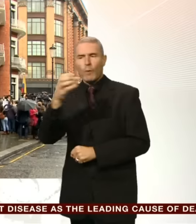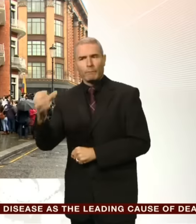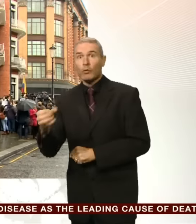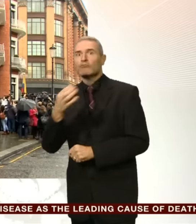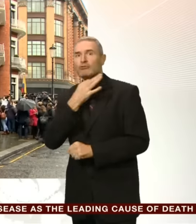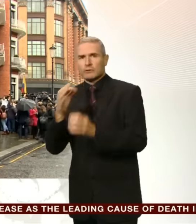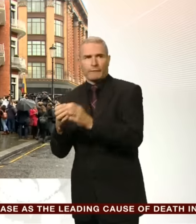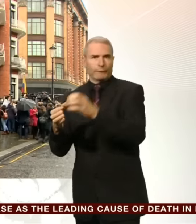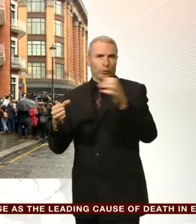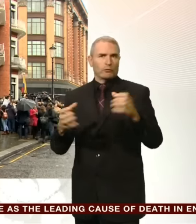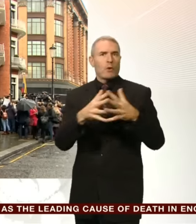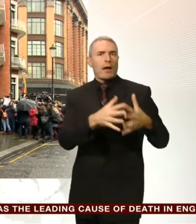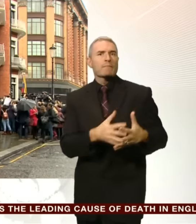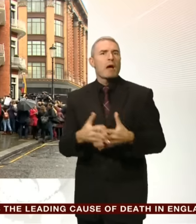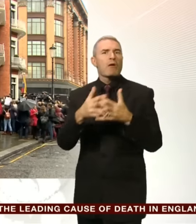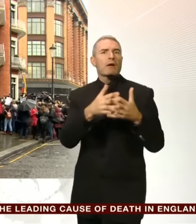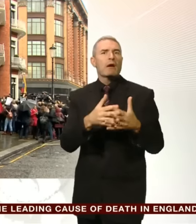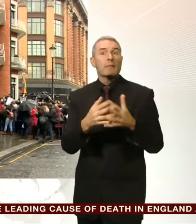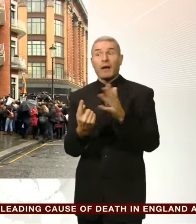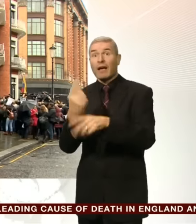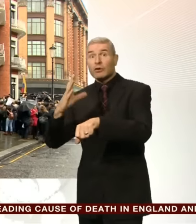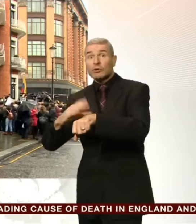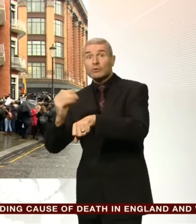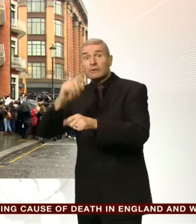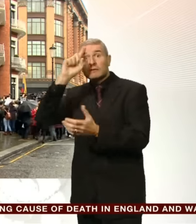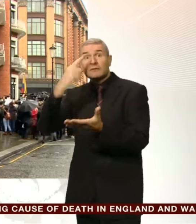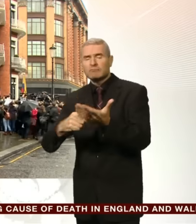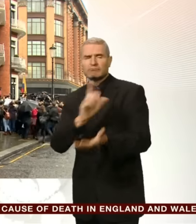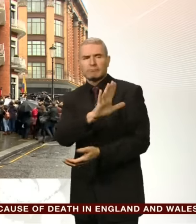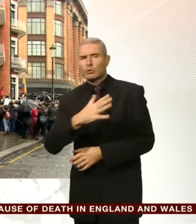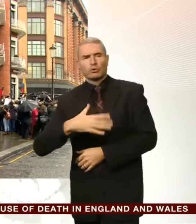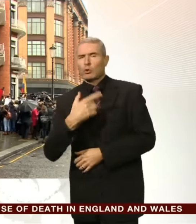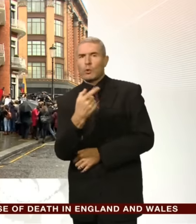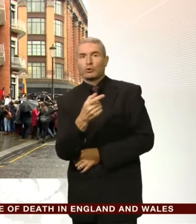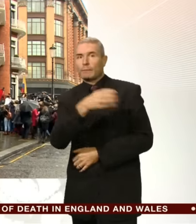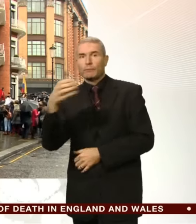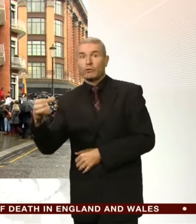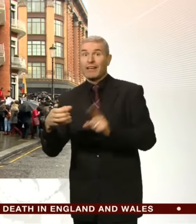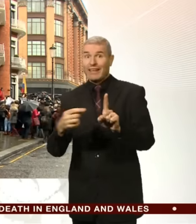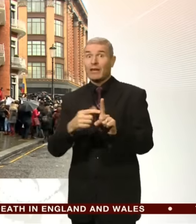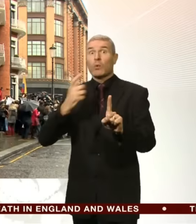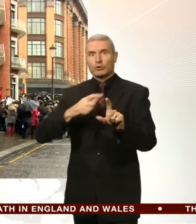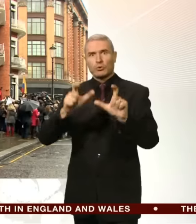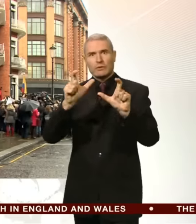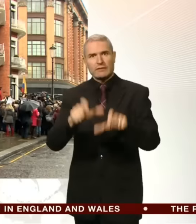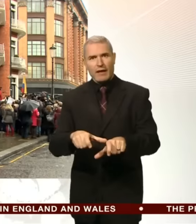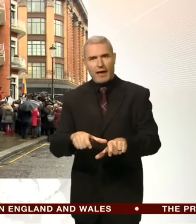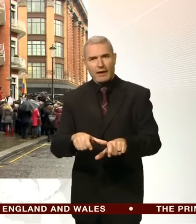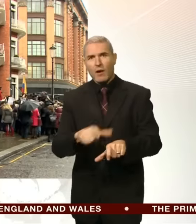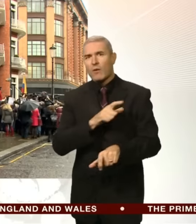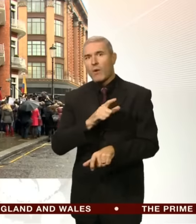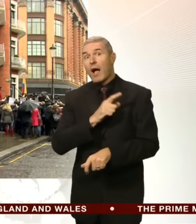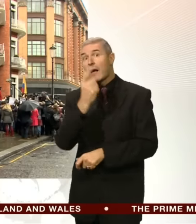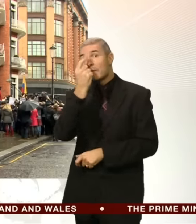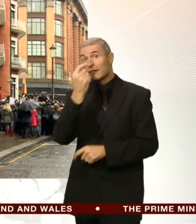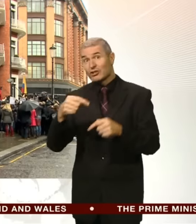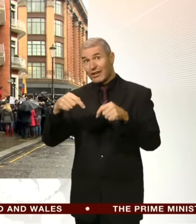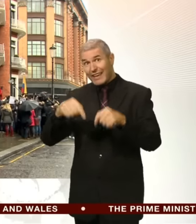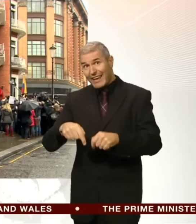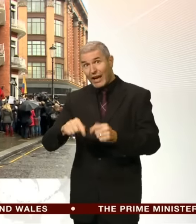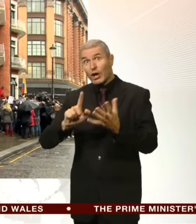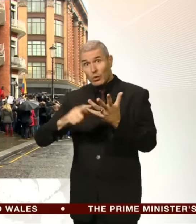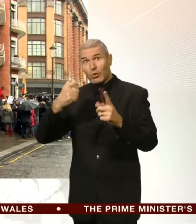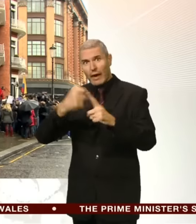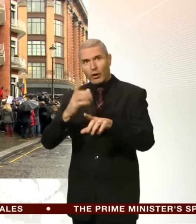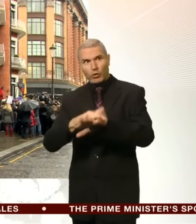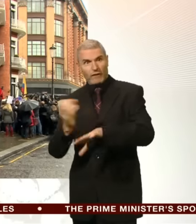to prosecute him, and if they say they're not going to prosecute him, he's still unlikely to move because, of course, he also faces potential extradition by